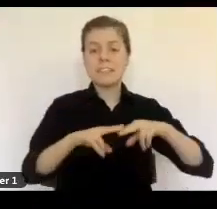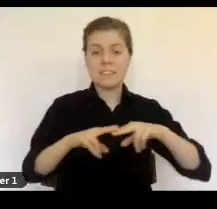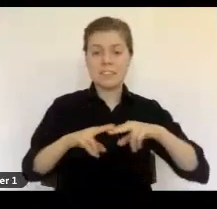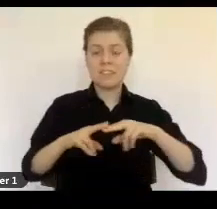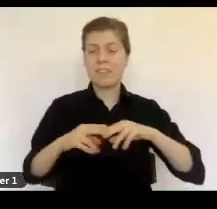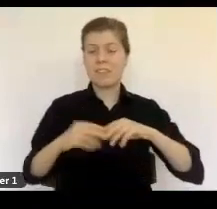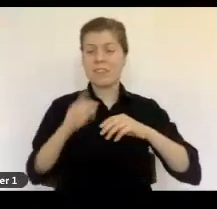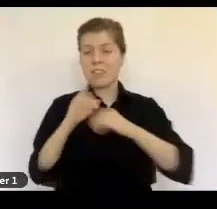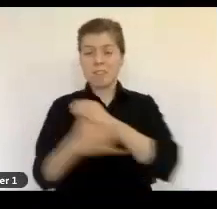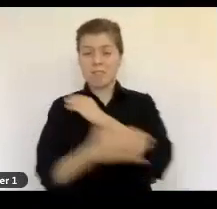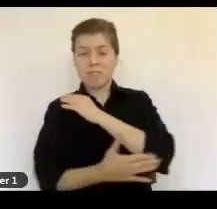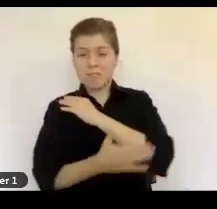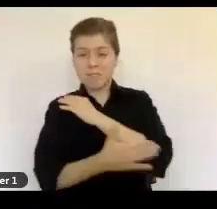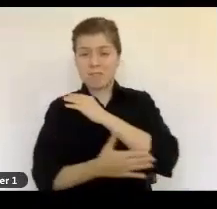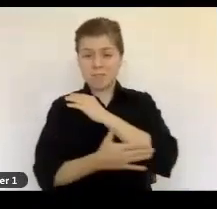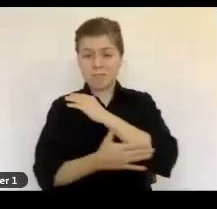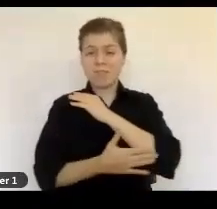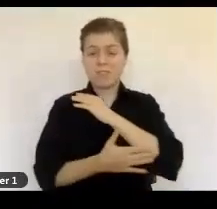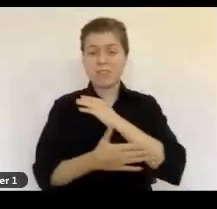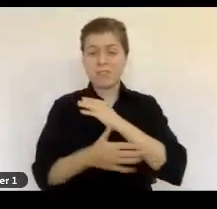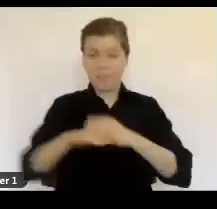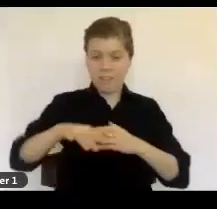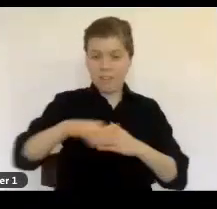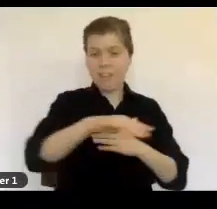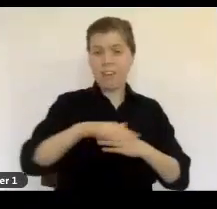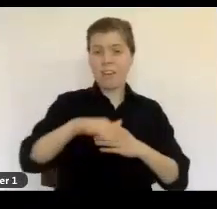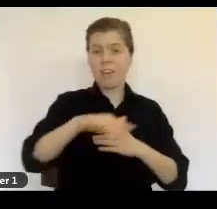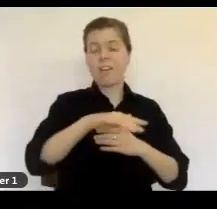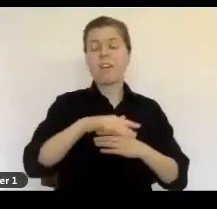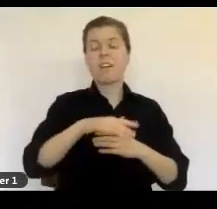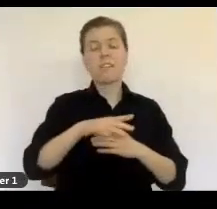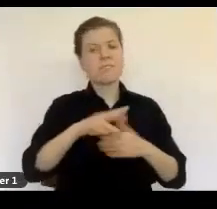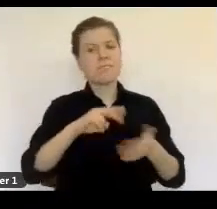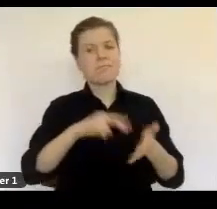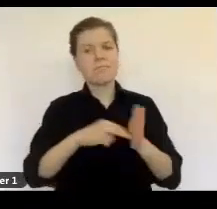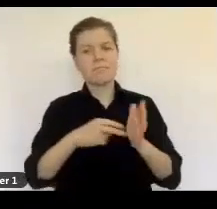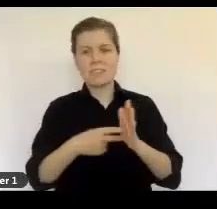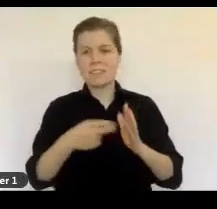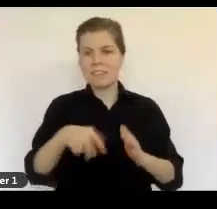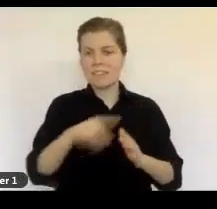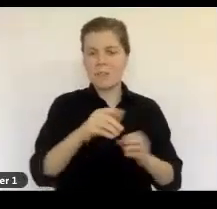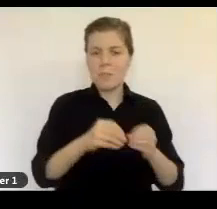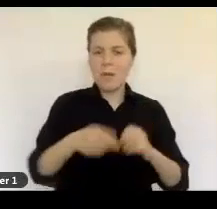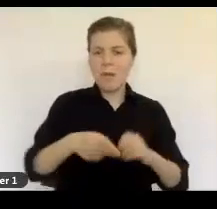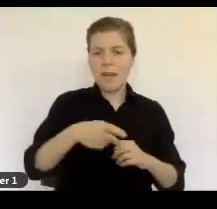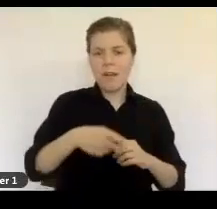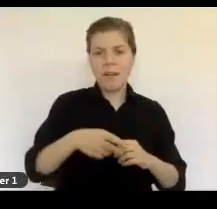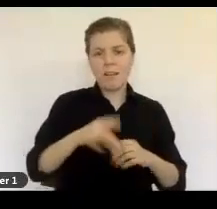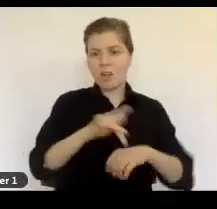low-income rural Haitians and how they are consigned to early death based on who they are,